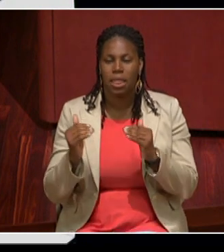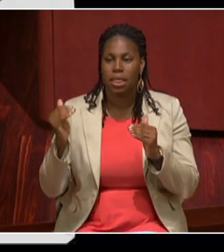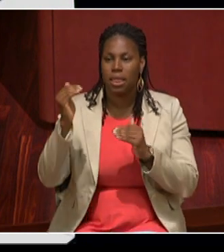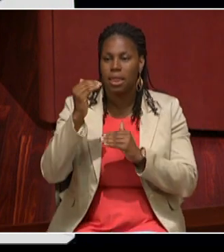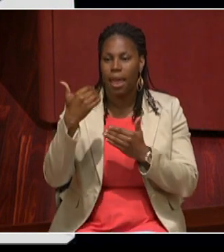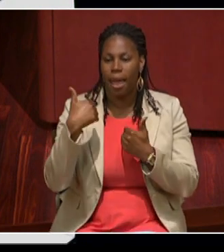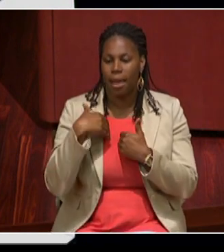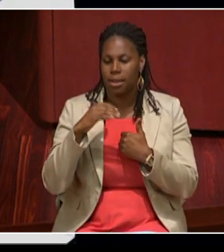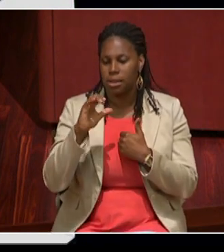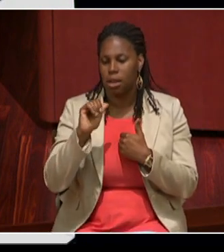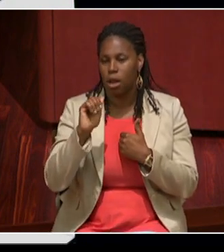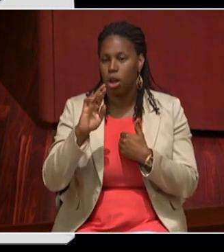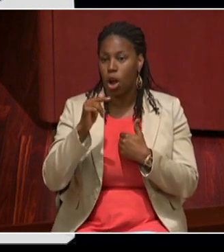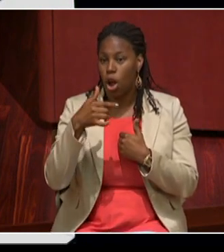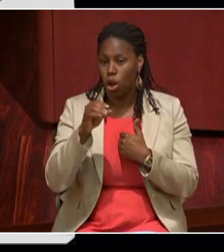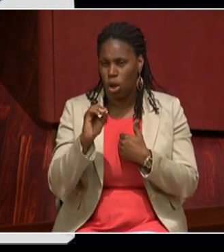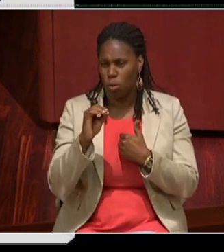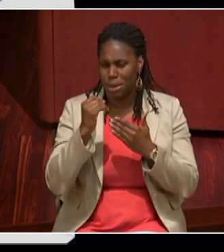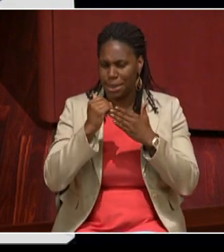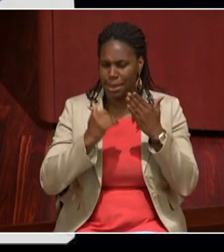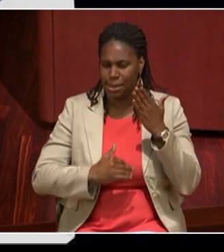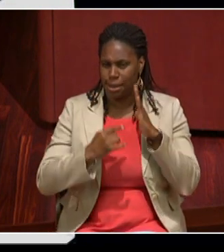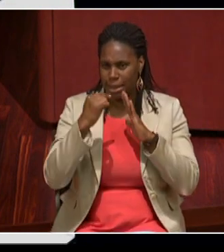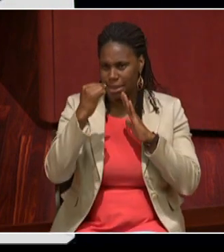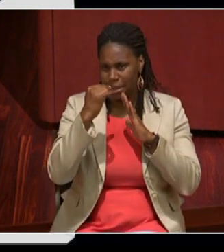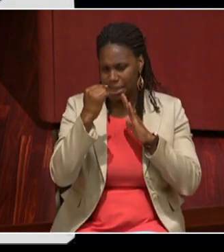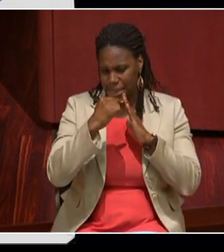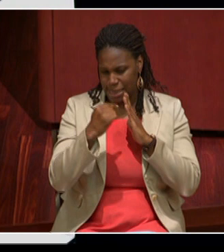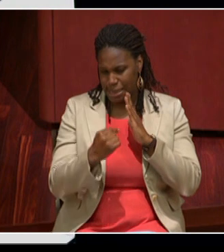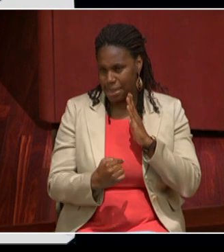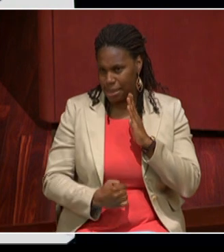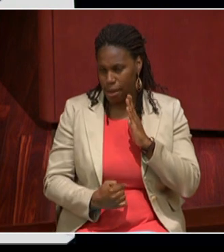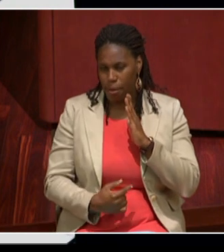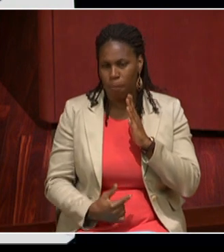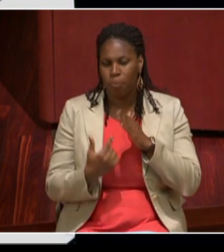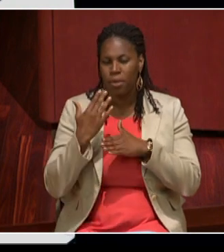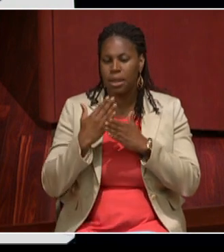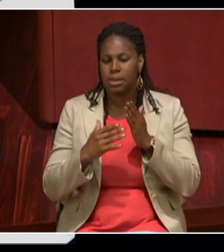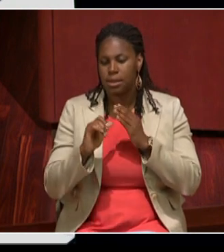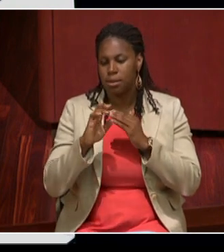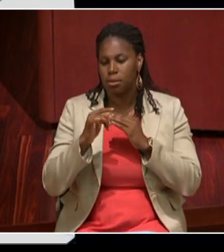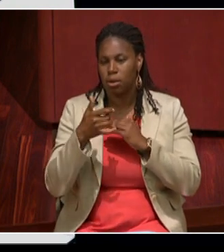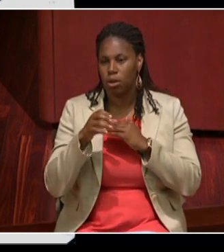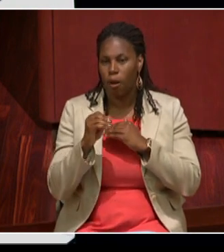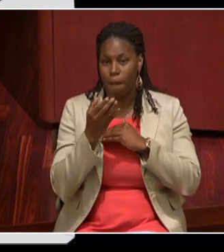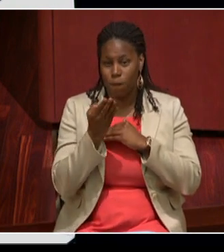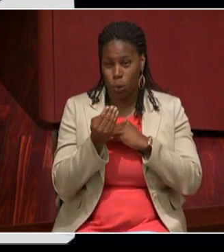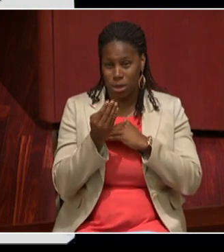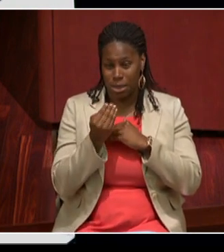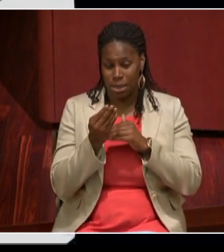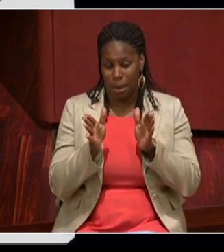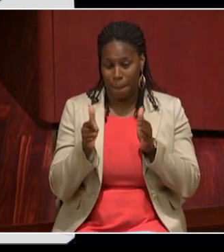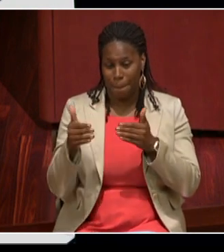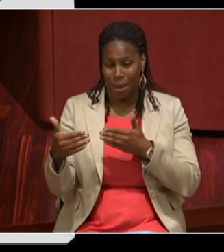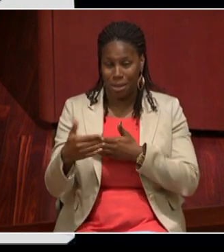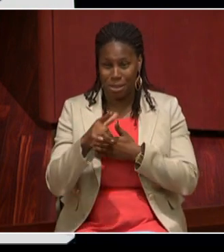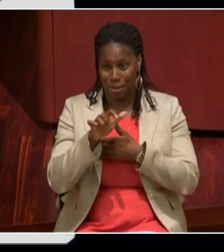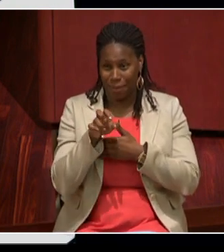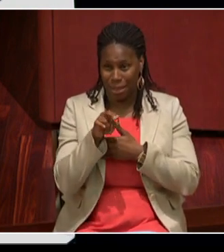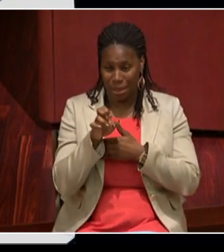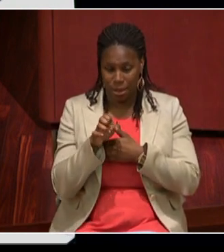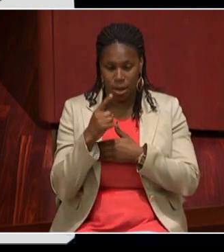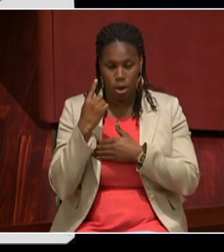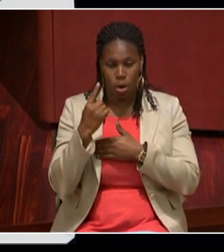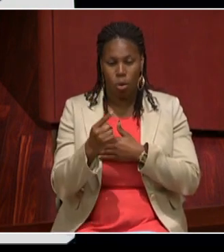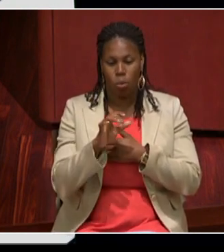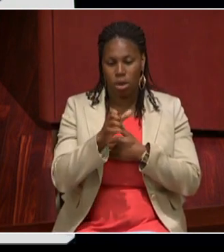cargo listed in quite a bit of detail. Some of that cargo includes 14 boxes of linen, 1 chest of glass,